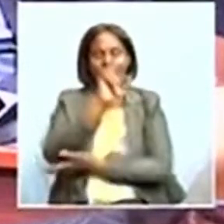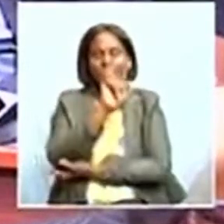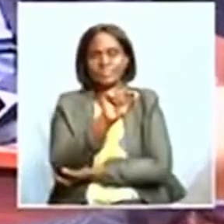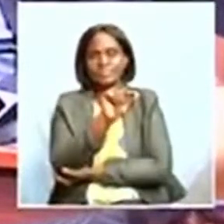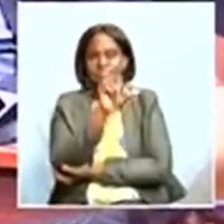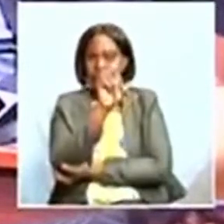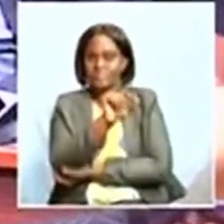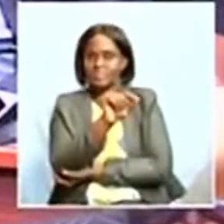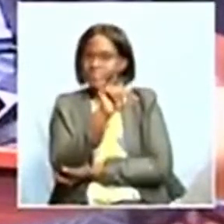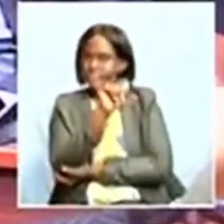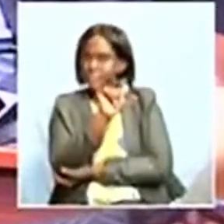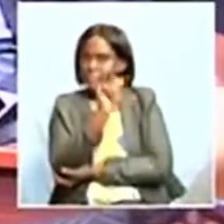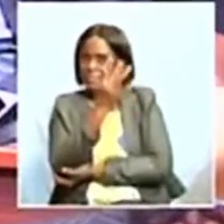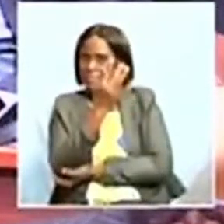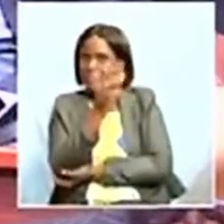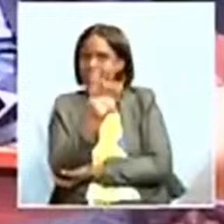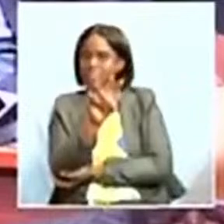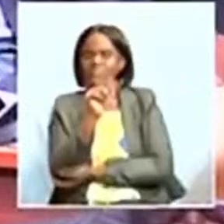in